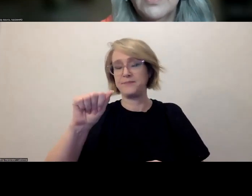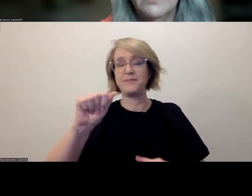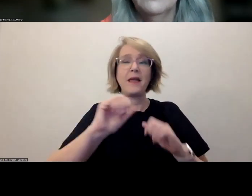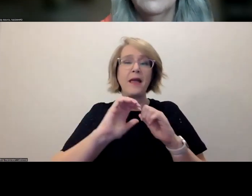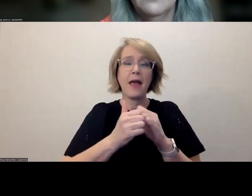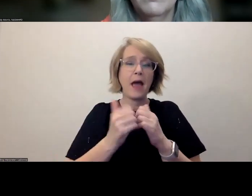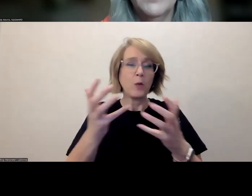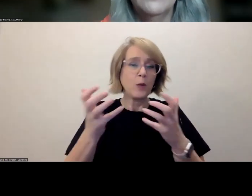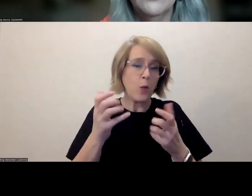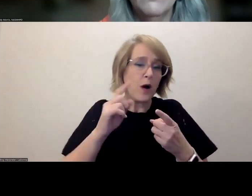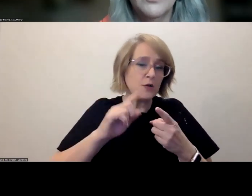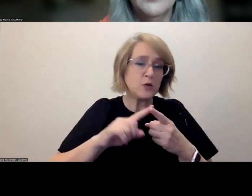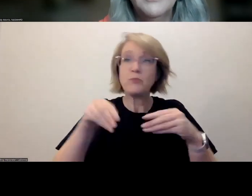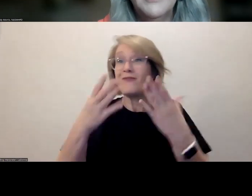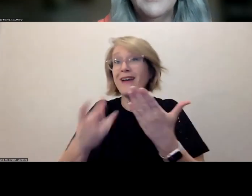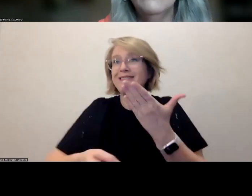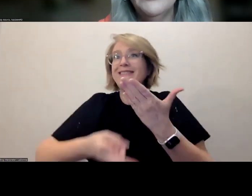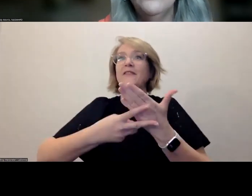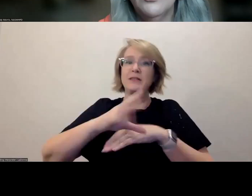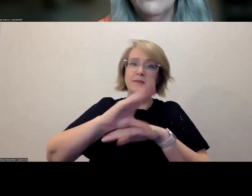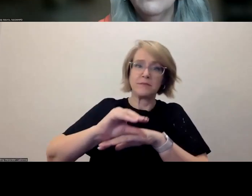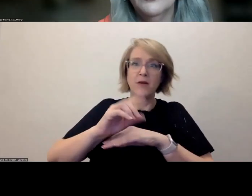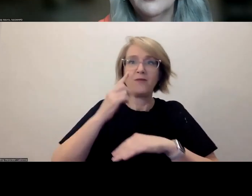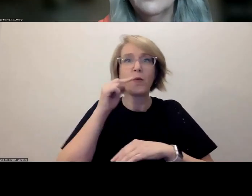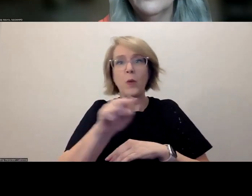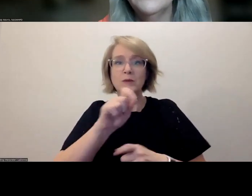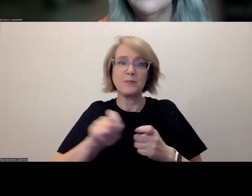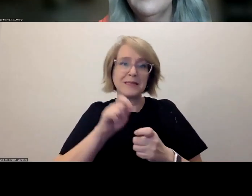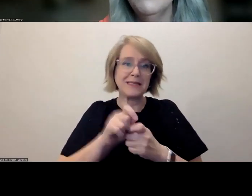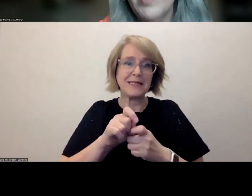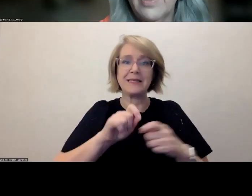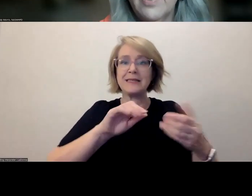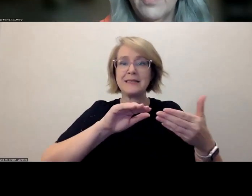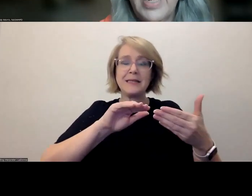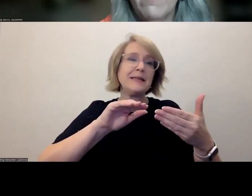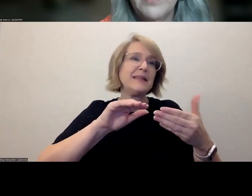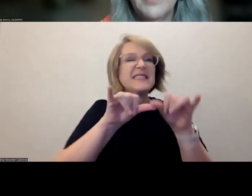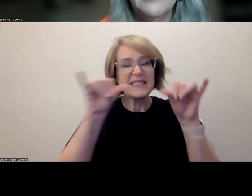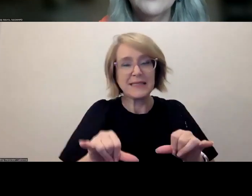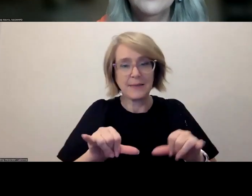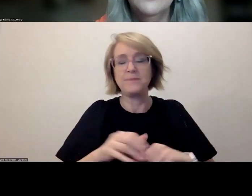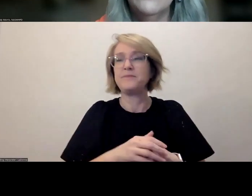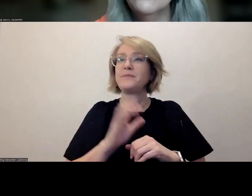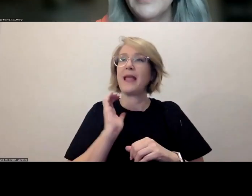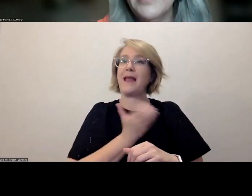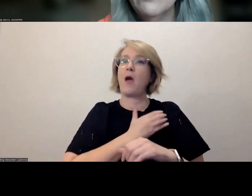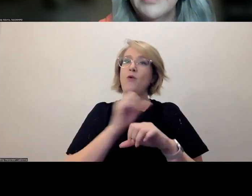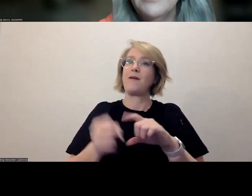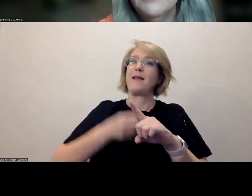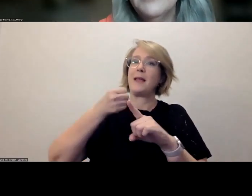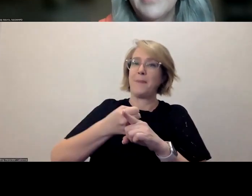criminal justice system, and so on? How do we show concretely the impact that we're having? And are